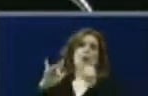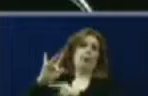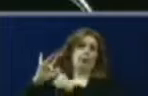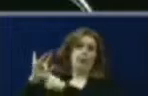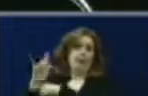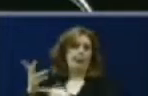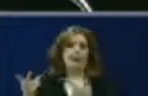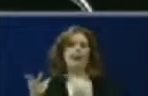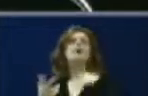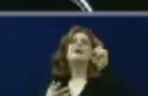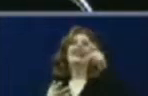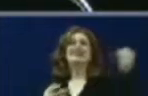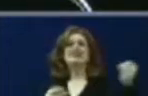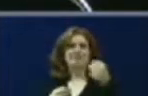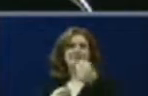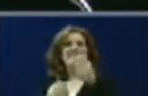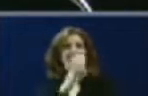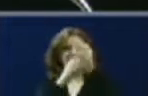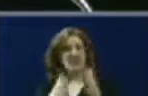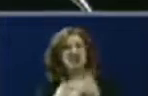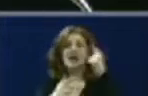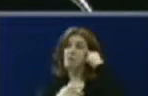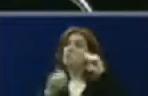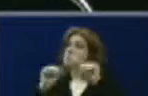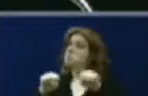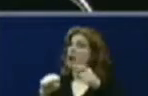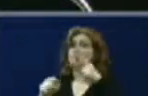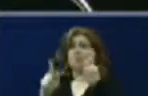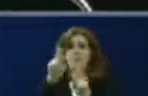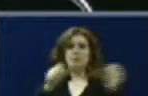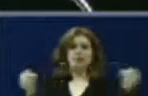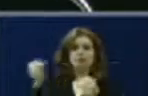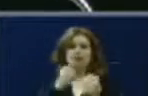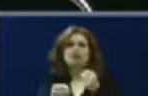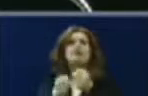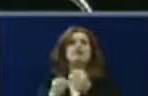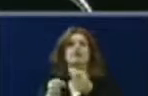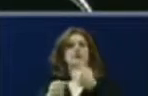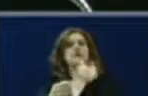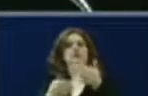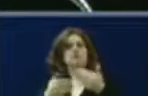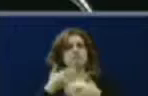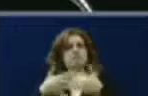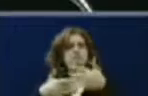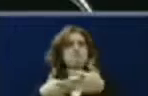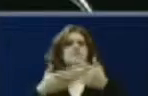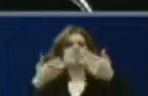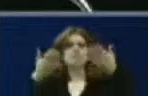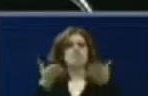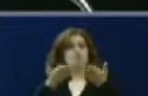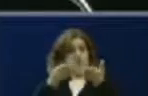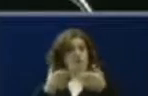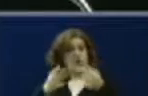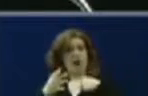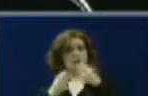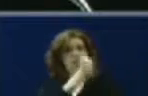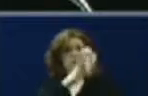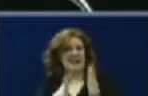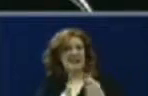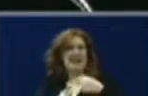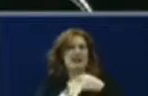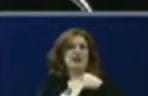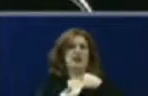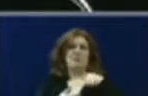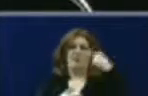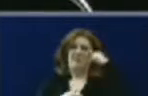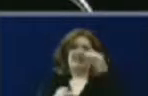need leadership, and I think we have the capacity and the people in place to be able to provide that leadership. But don't think that there's an unlimited amount of time to do